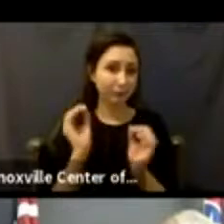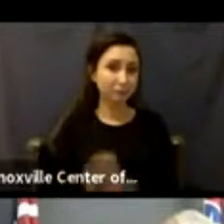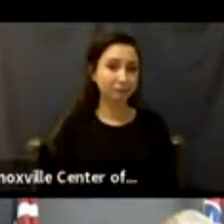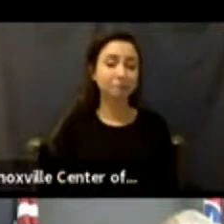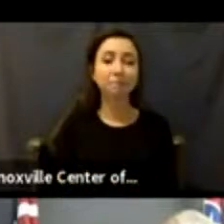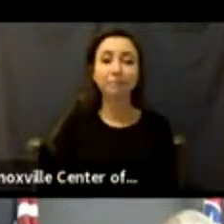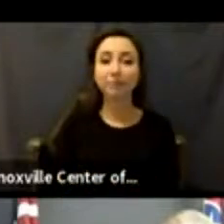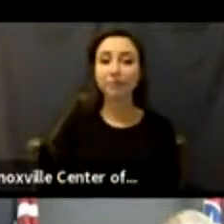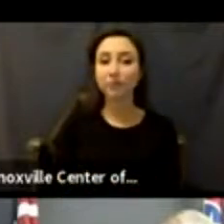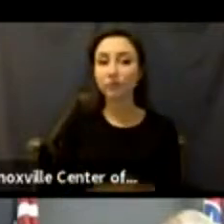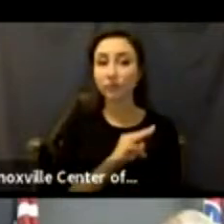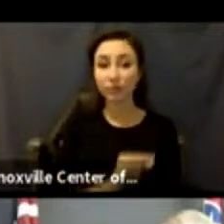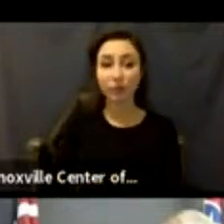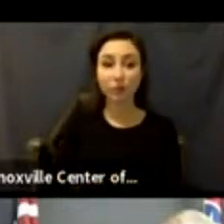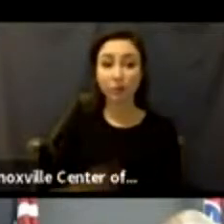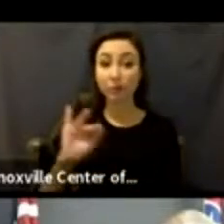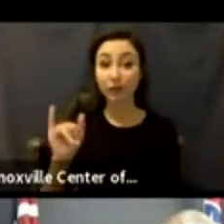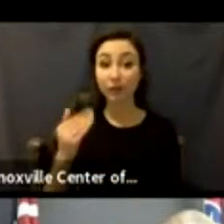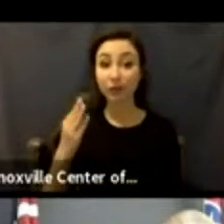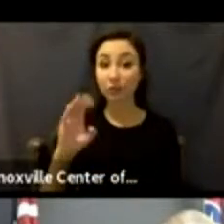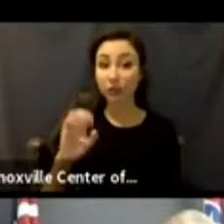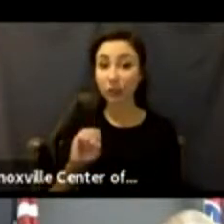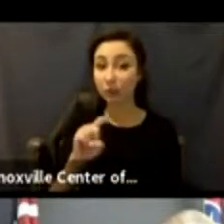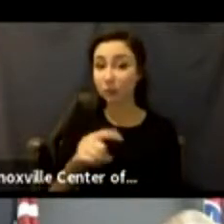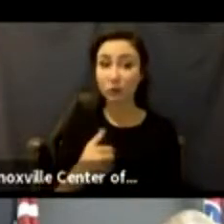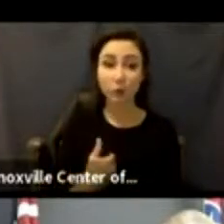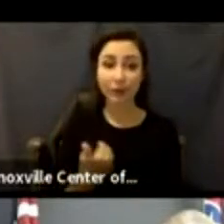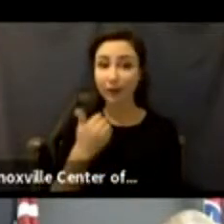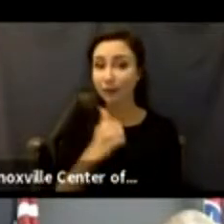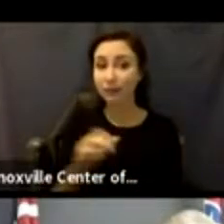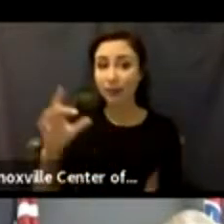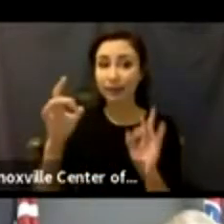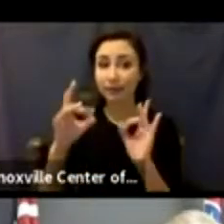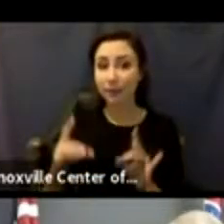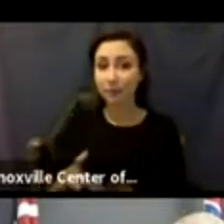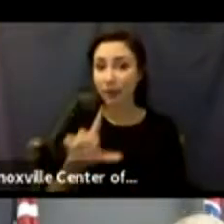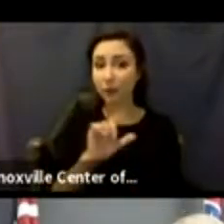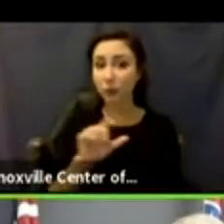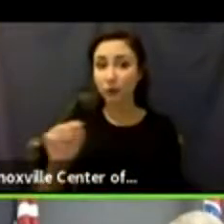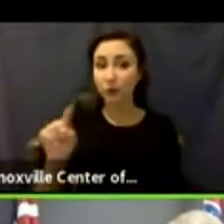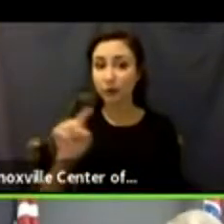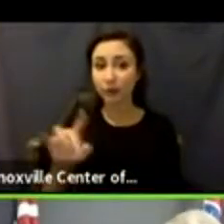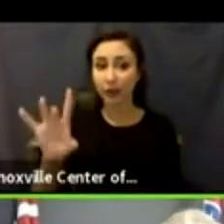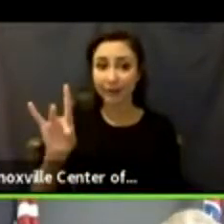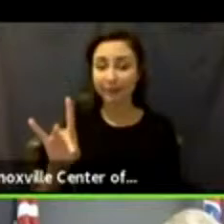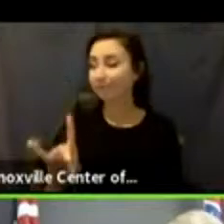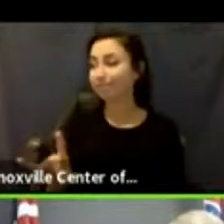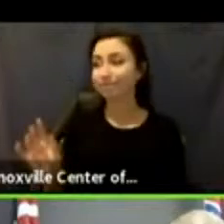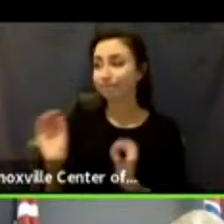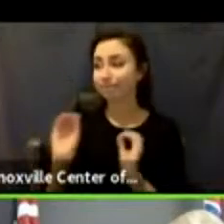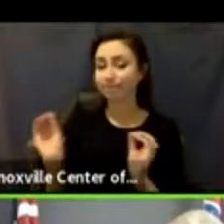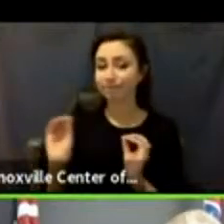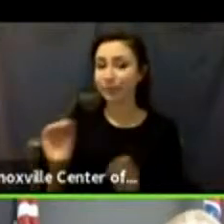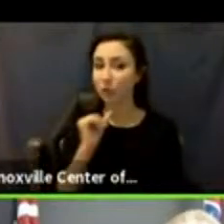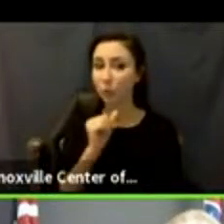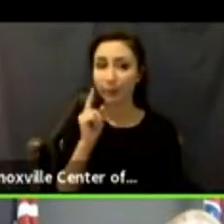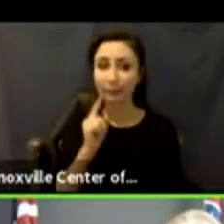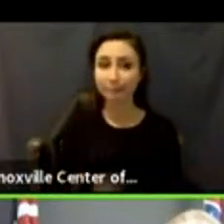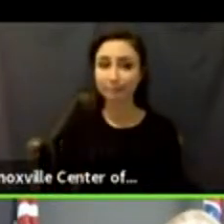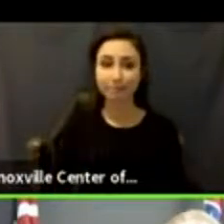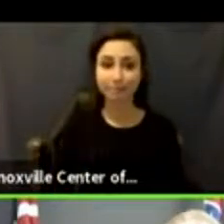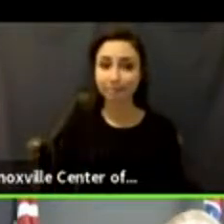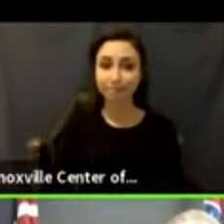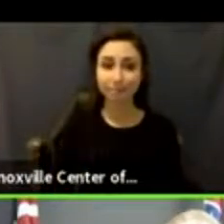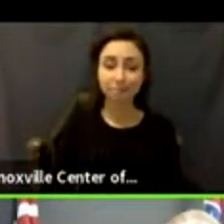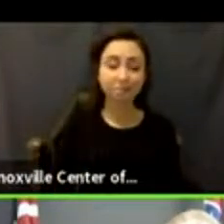Mayor Jacobs, have you had any feedback on 2020-8? No, not that I'm aware of either, actually.